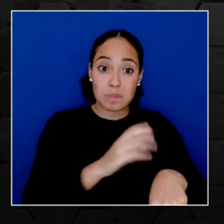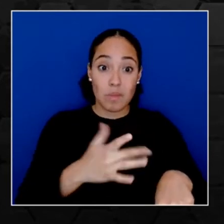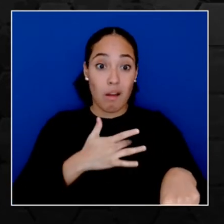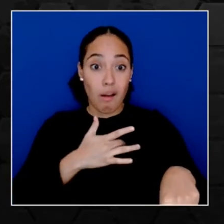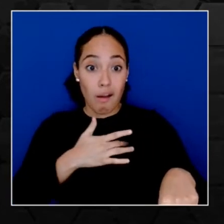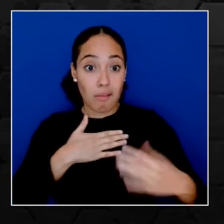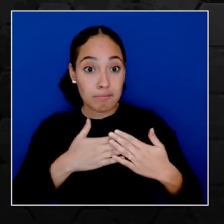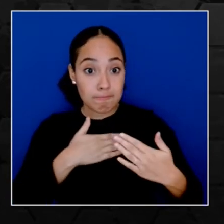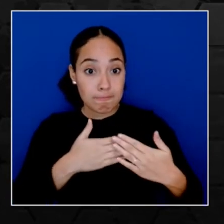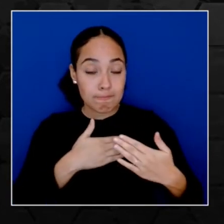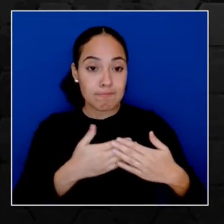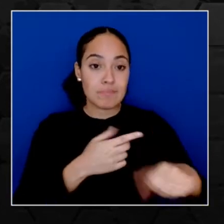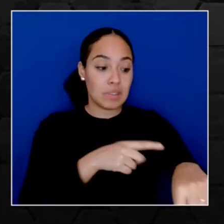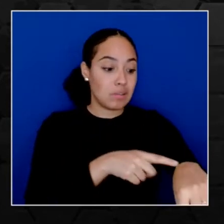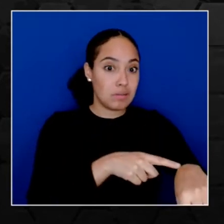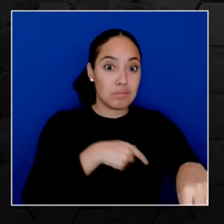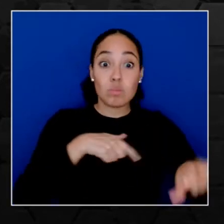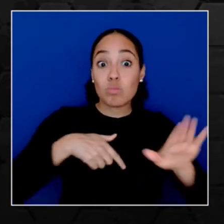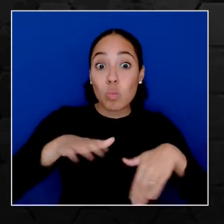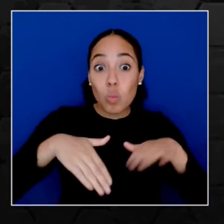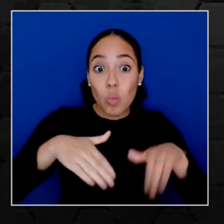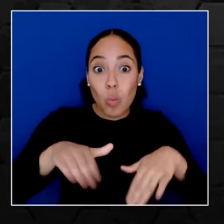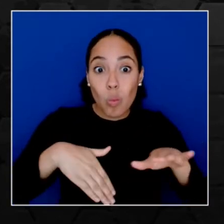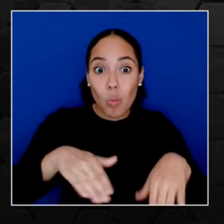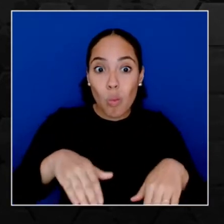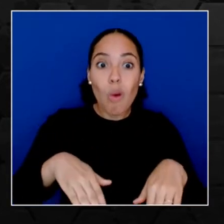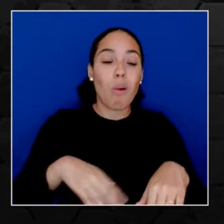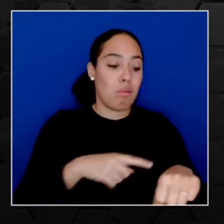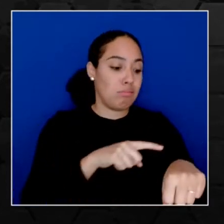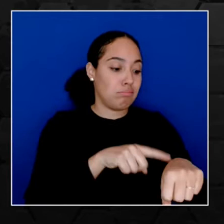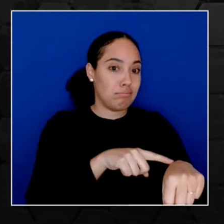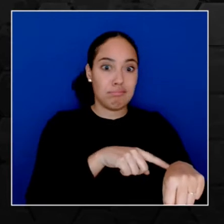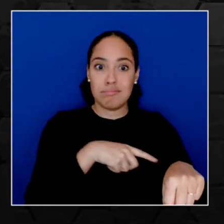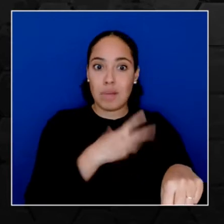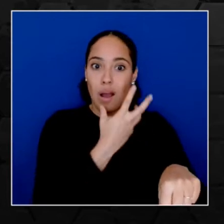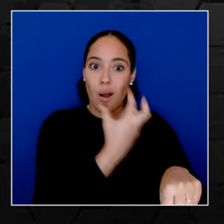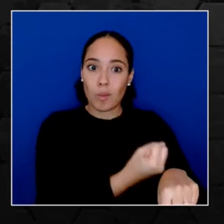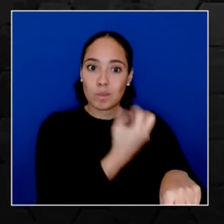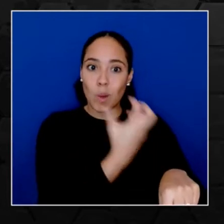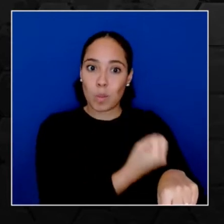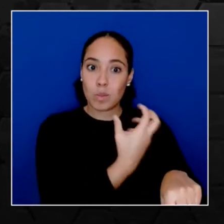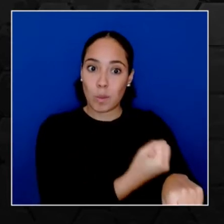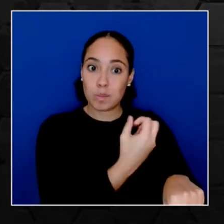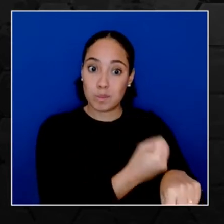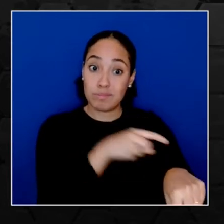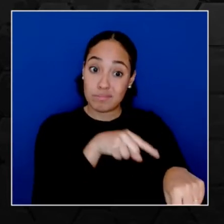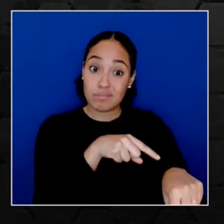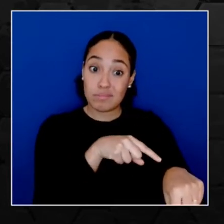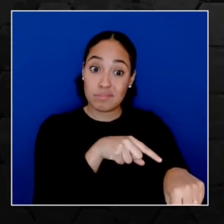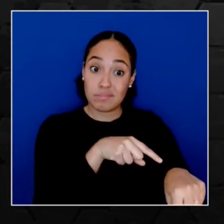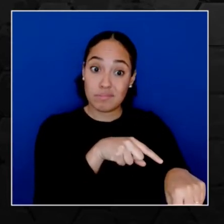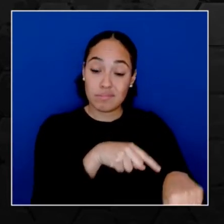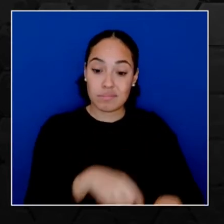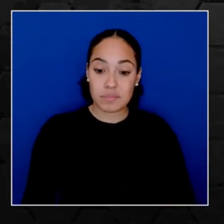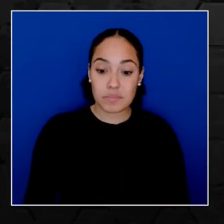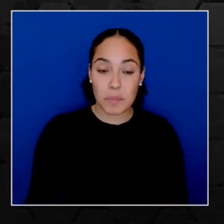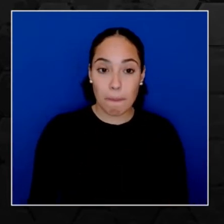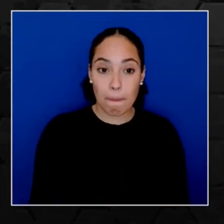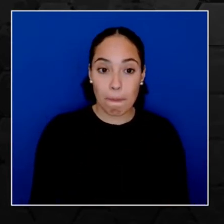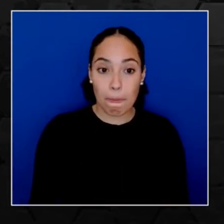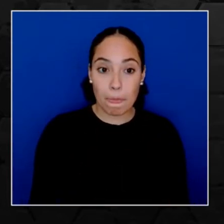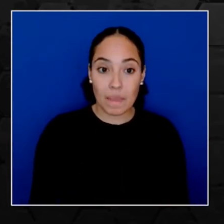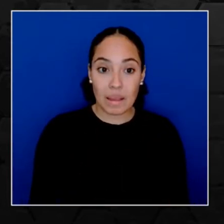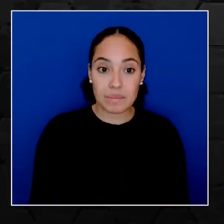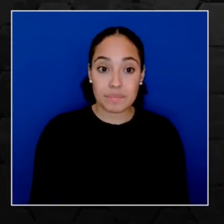observing oxygen levels. Which today, considering the pandemic situation, I feel it's a great boon. And more